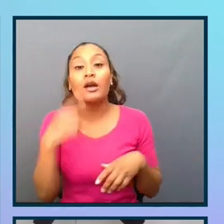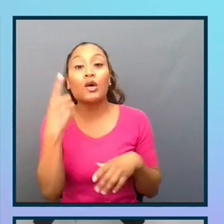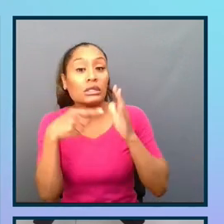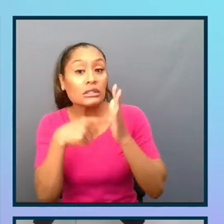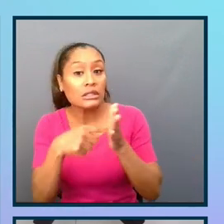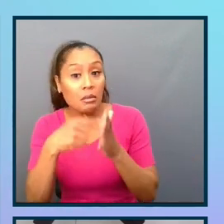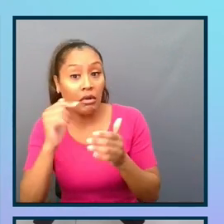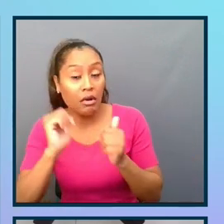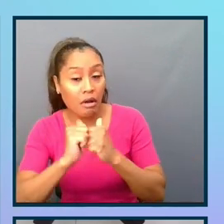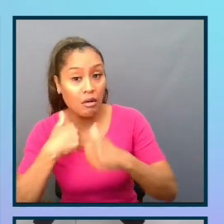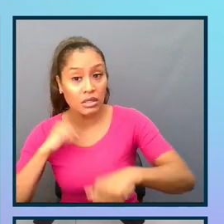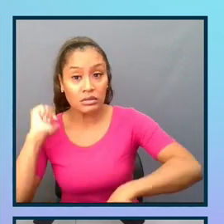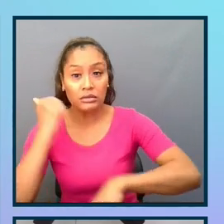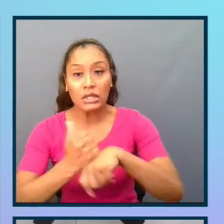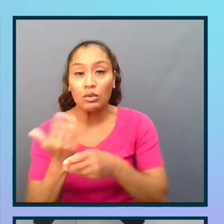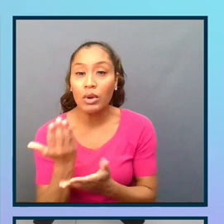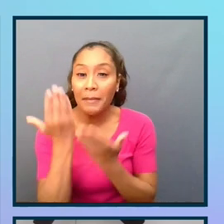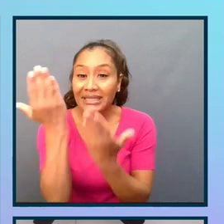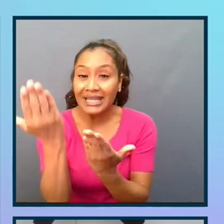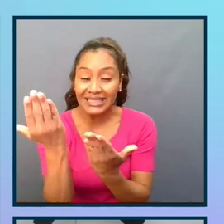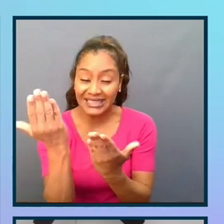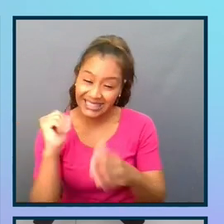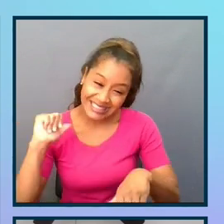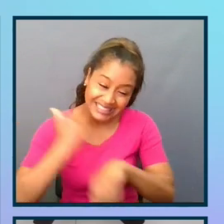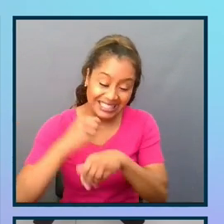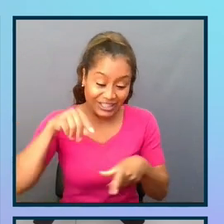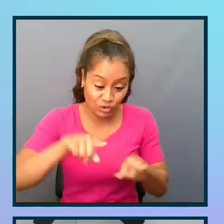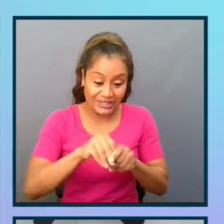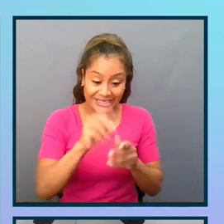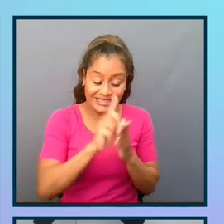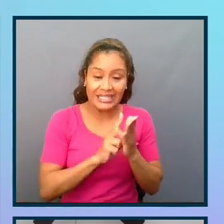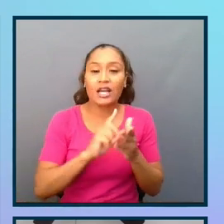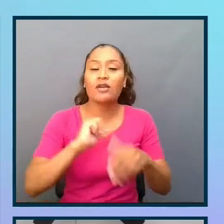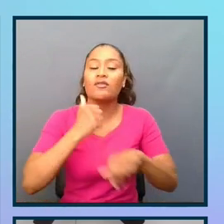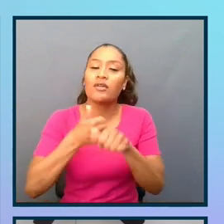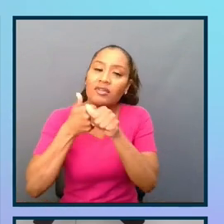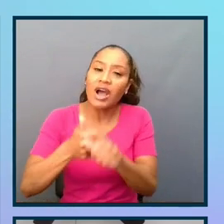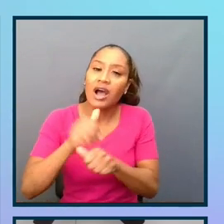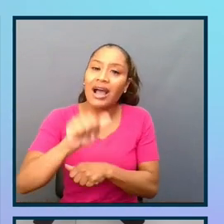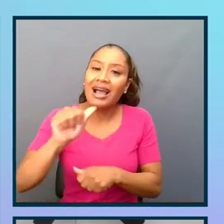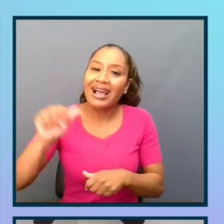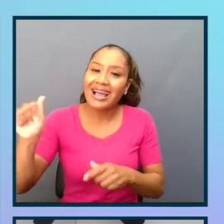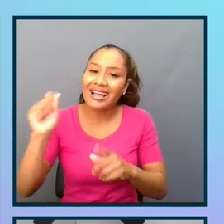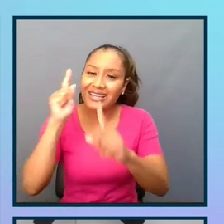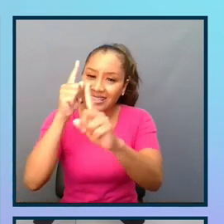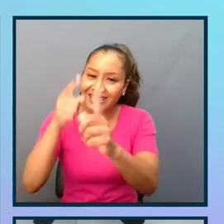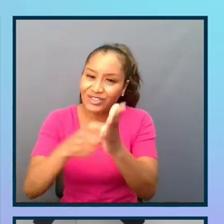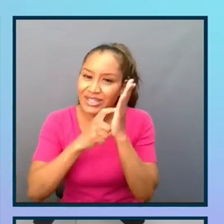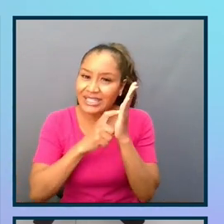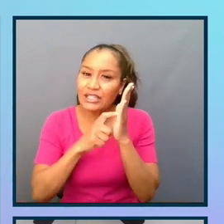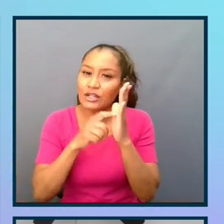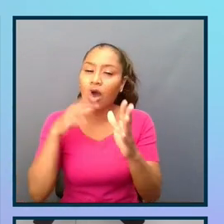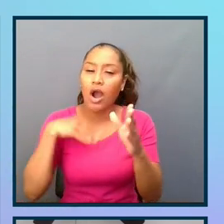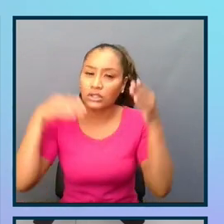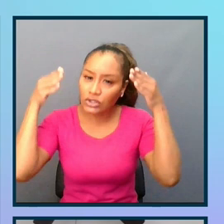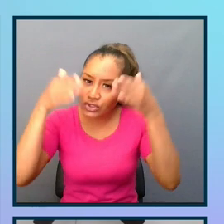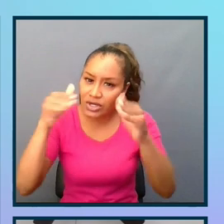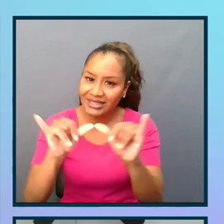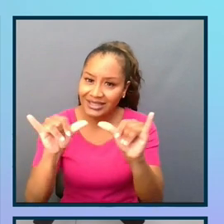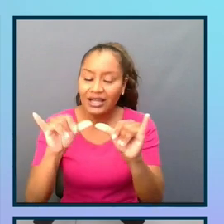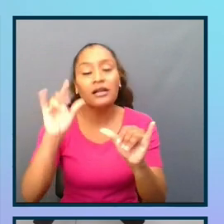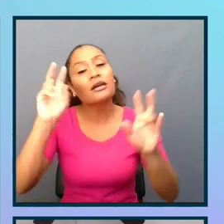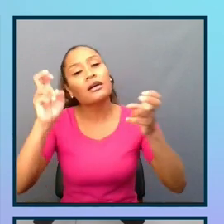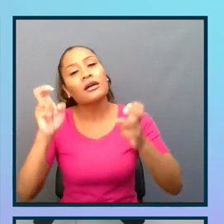built recommendations into the design system is by conforming to AAA criterion target size, making what is technically